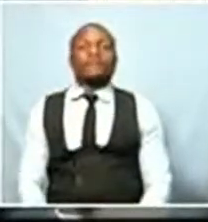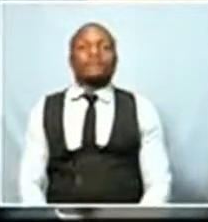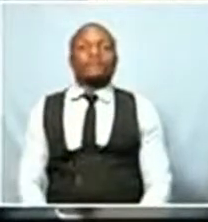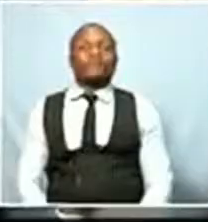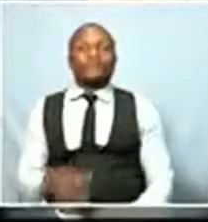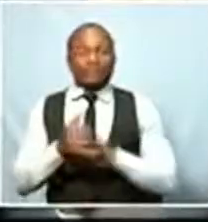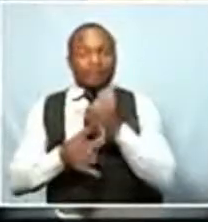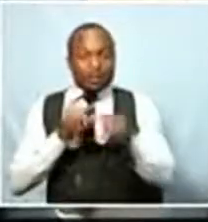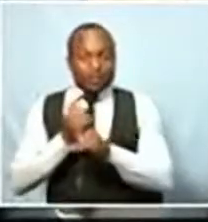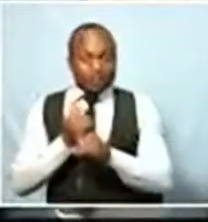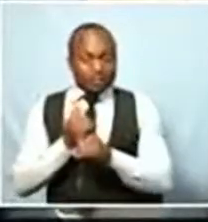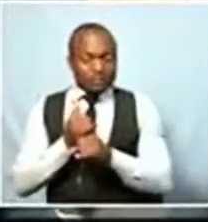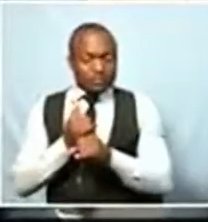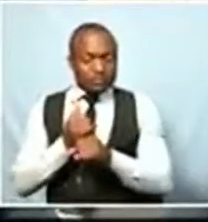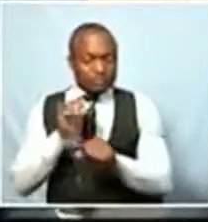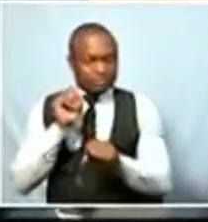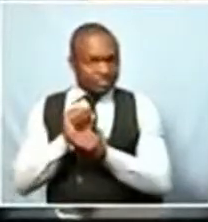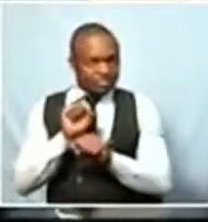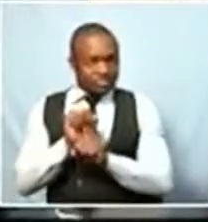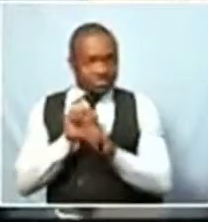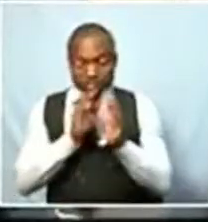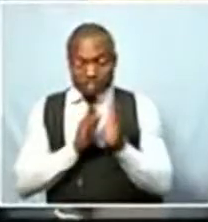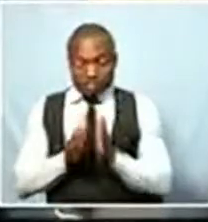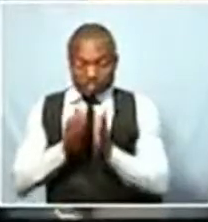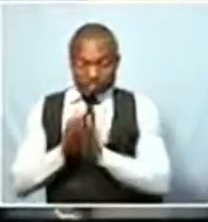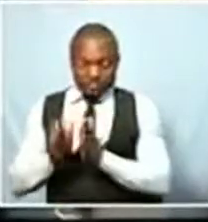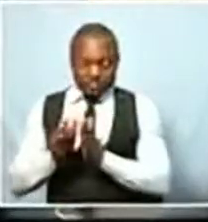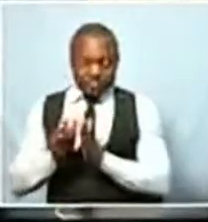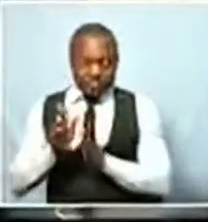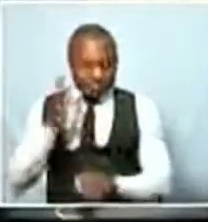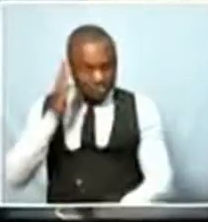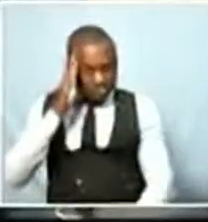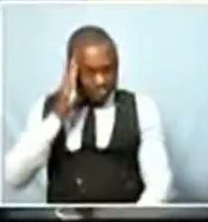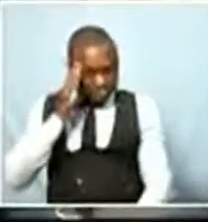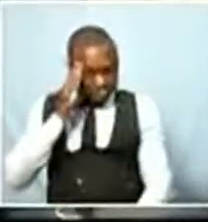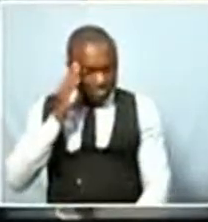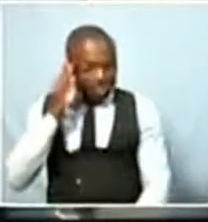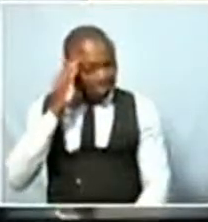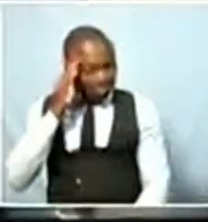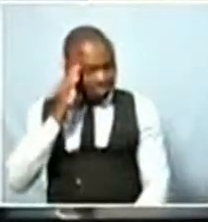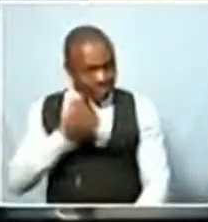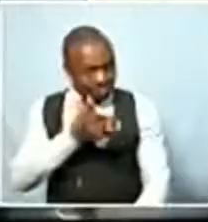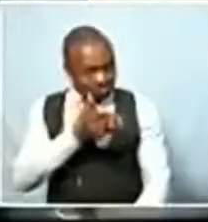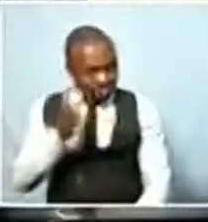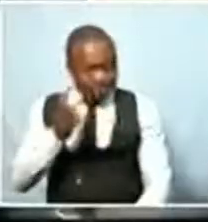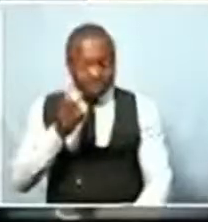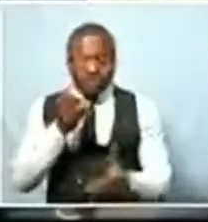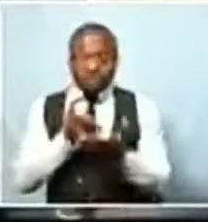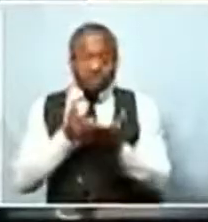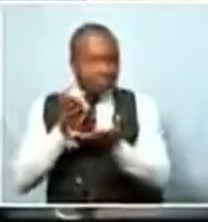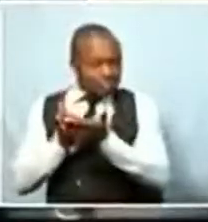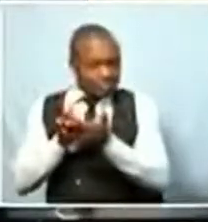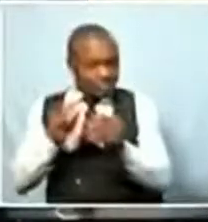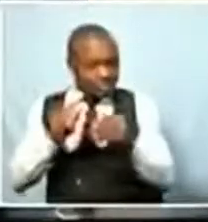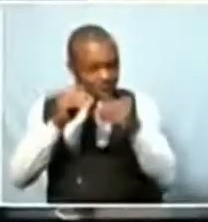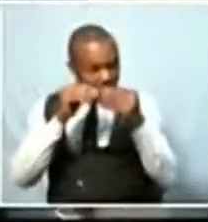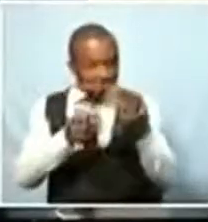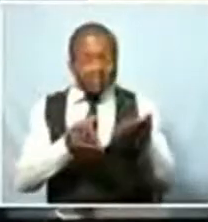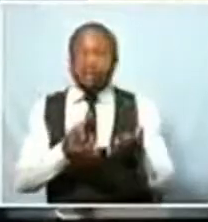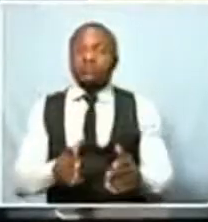annual work plan, basically. Bearing, we know that they had all these parameters when they were giving you a